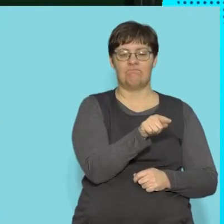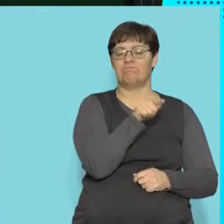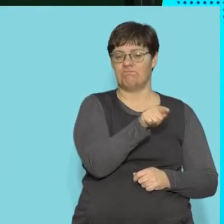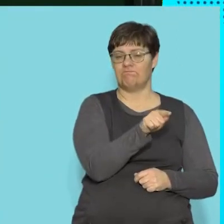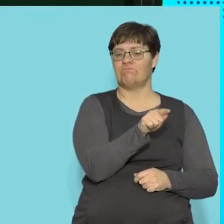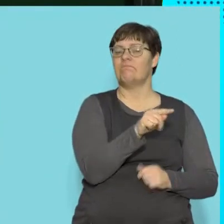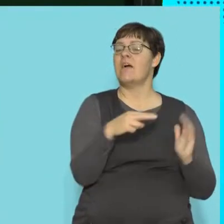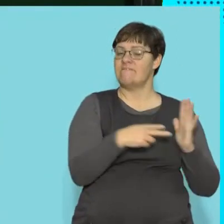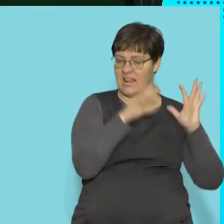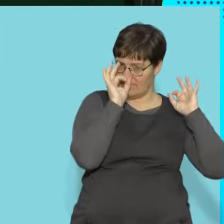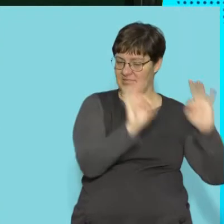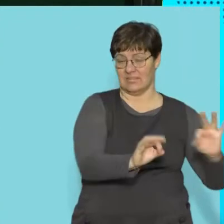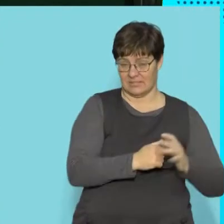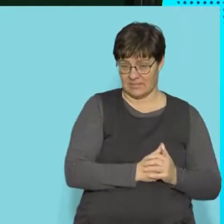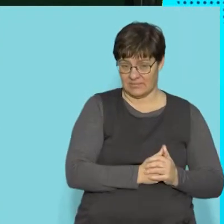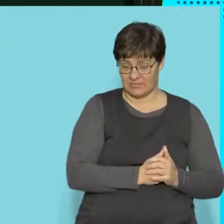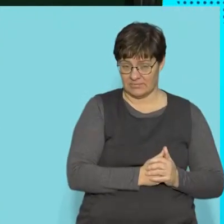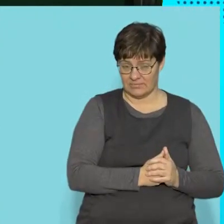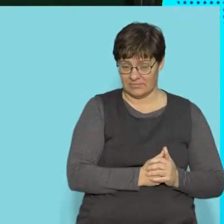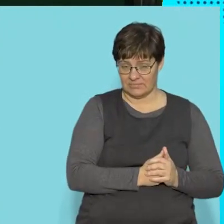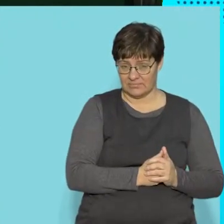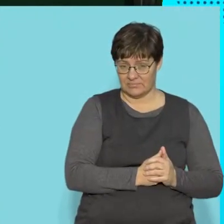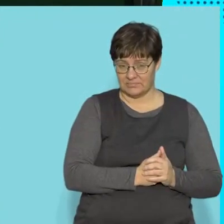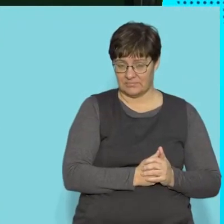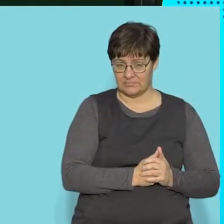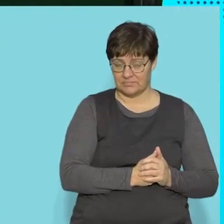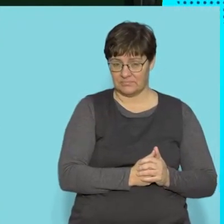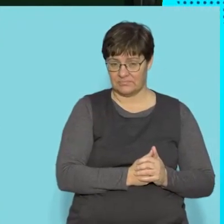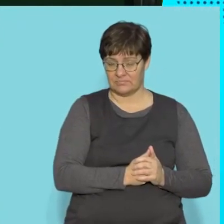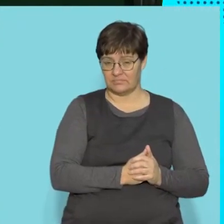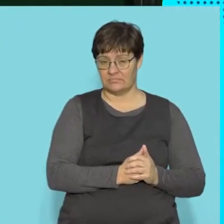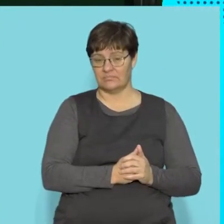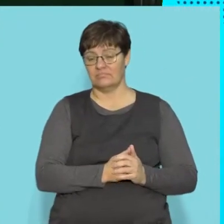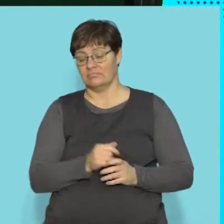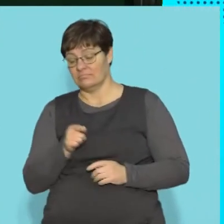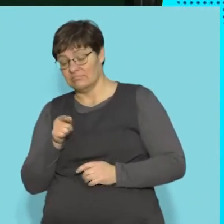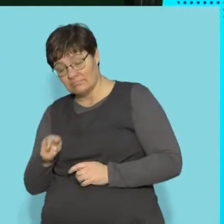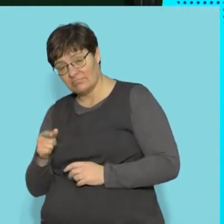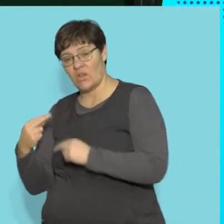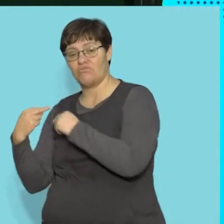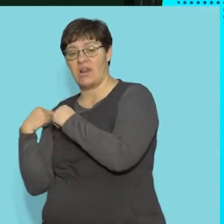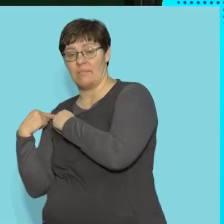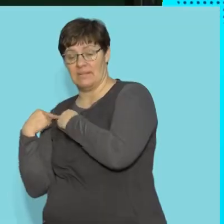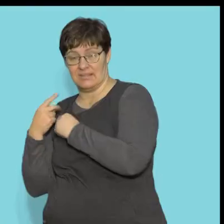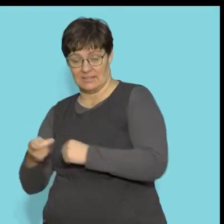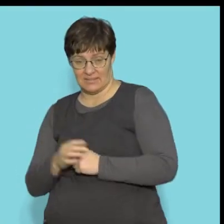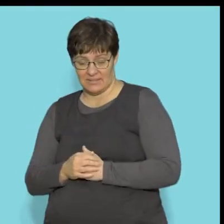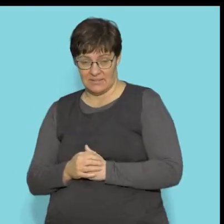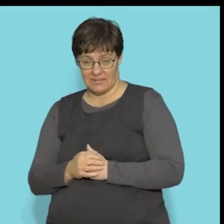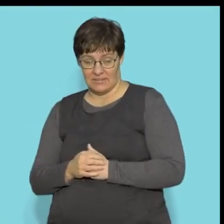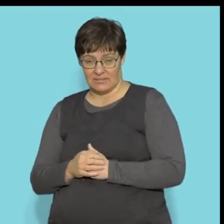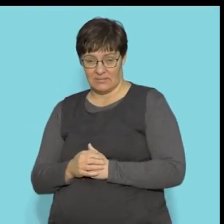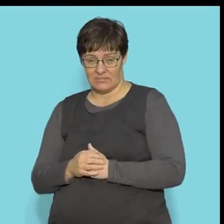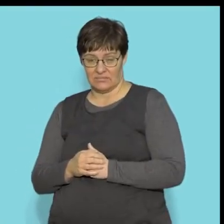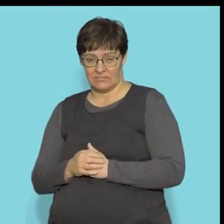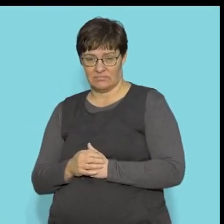this investigation is valid. Let's turn our attention now to reliability. What